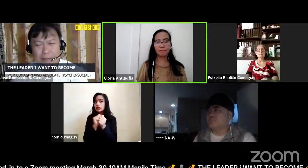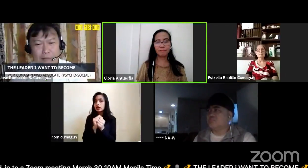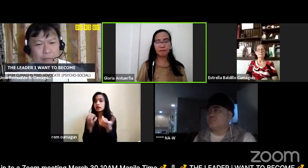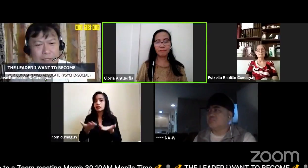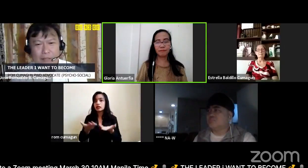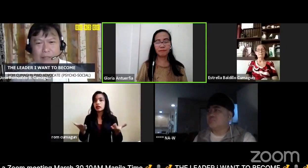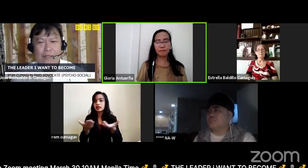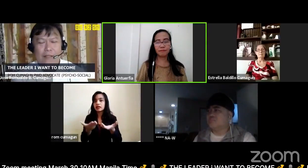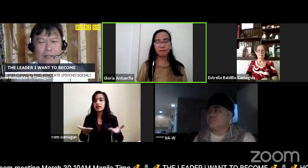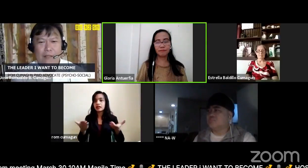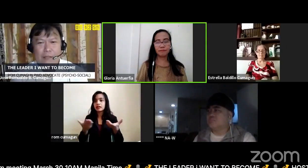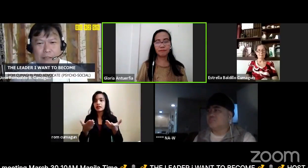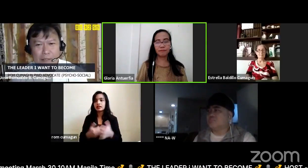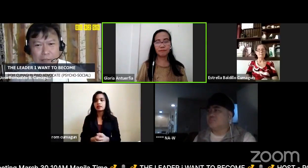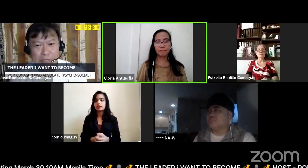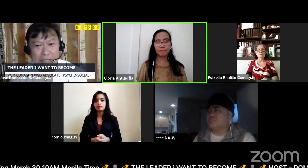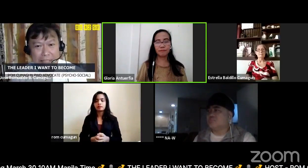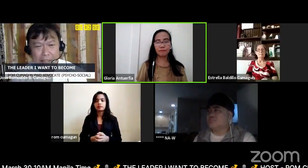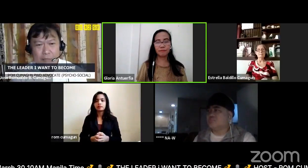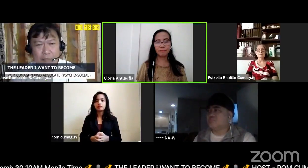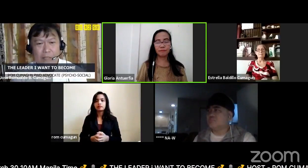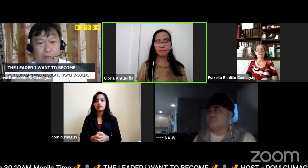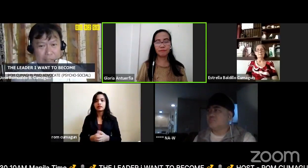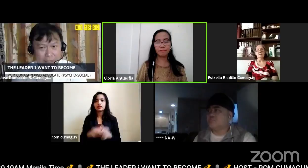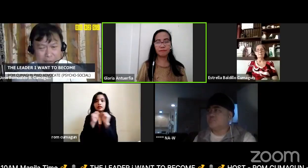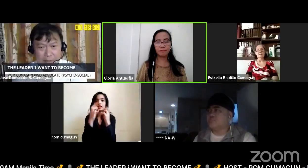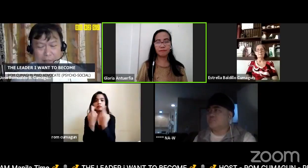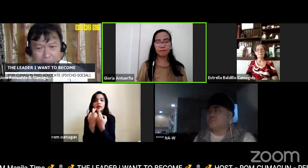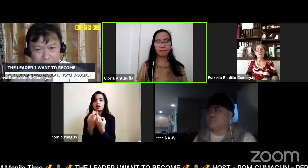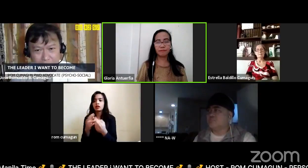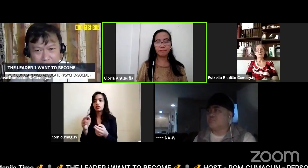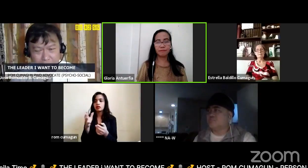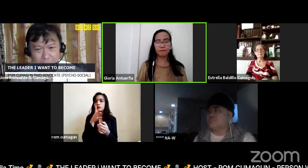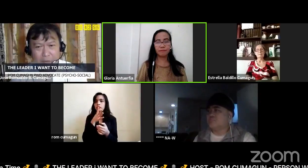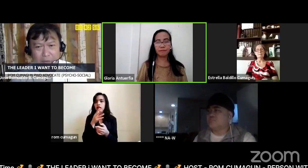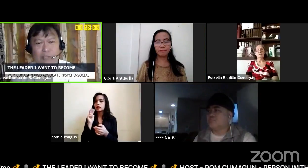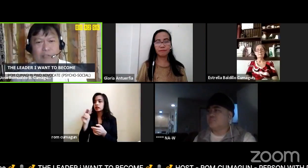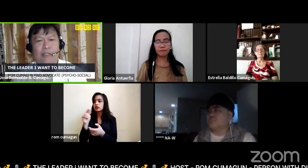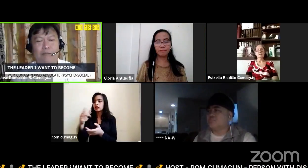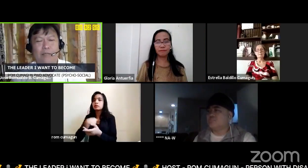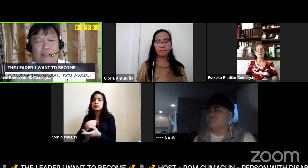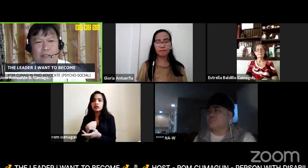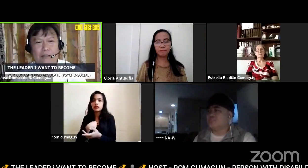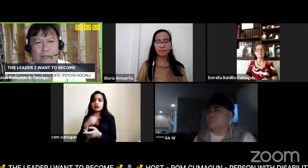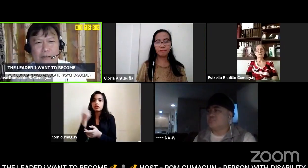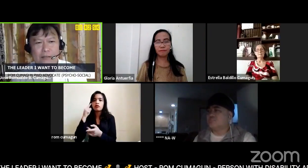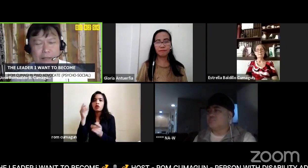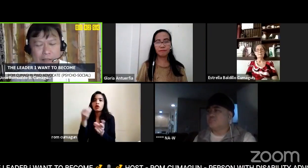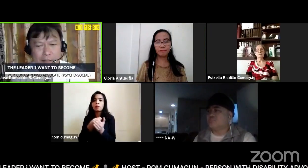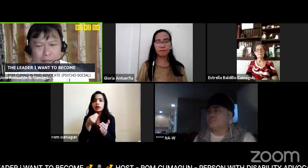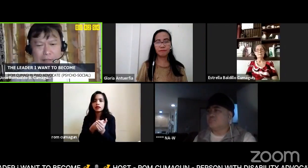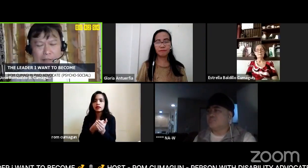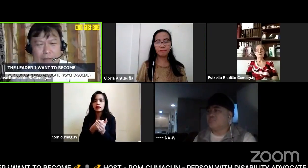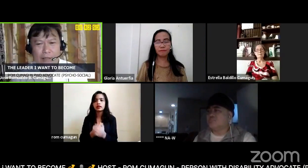this webinar, she needed me financially. She needed me financially, but